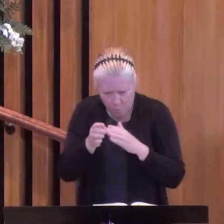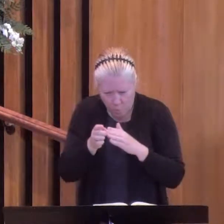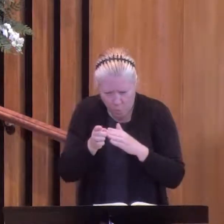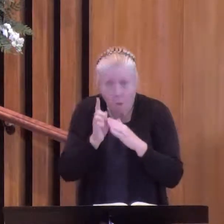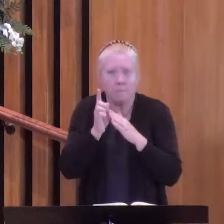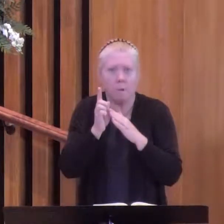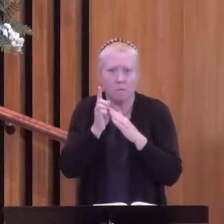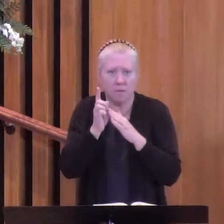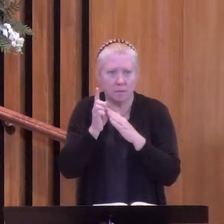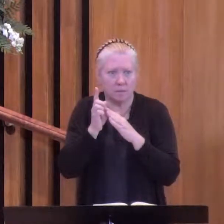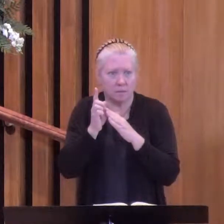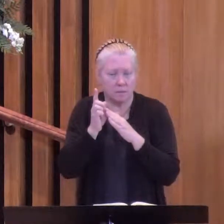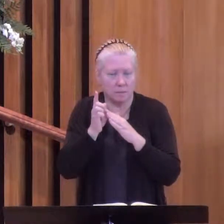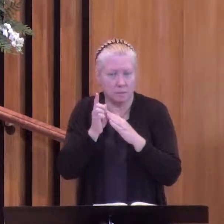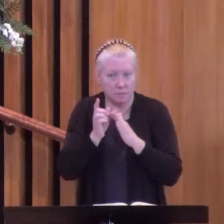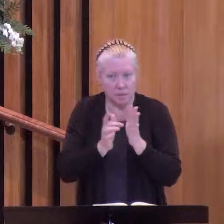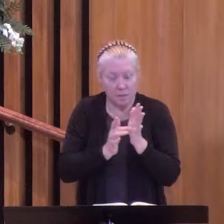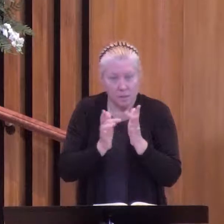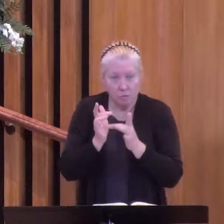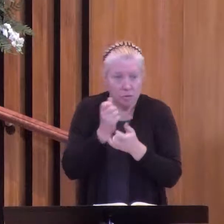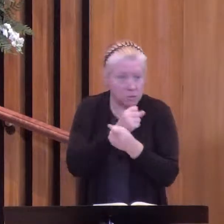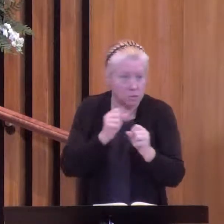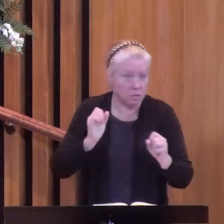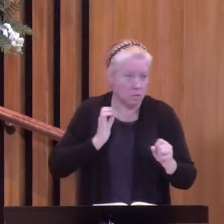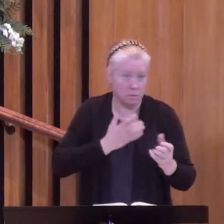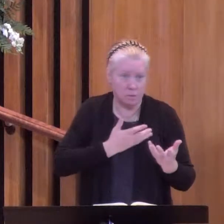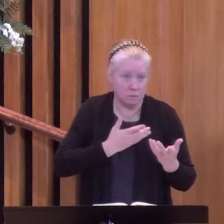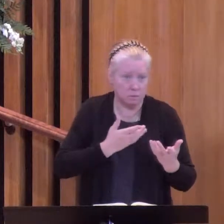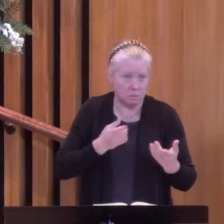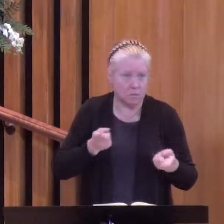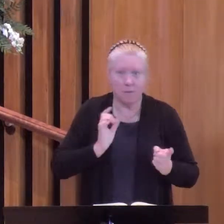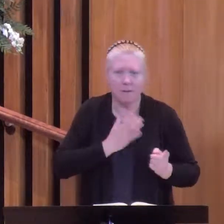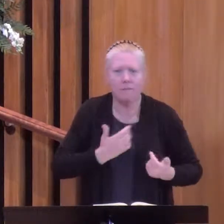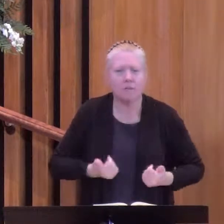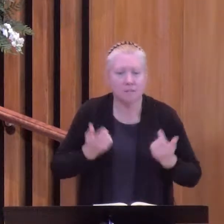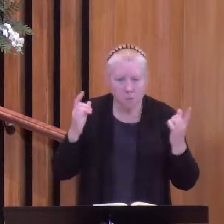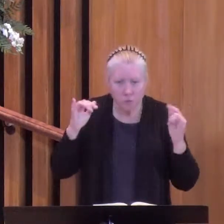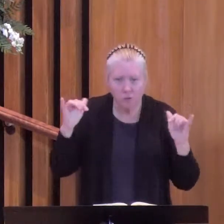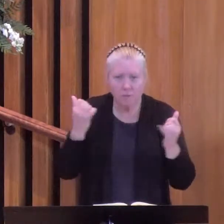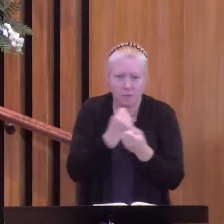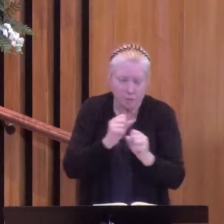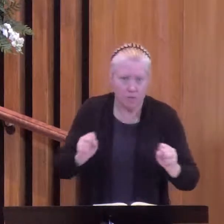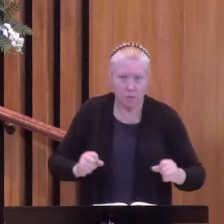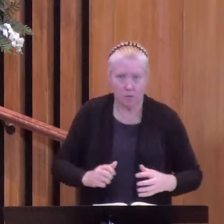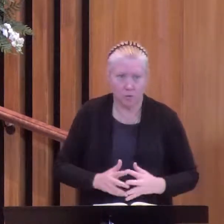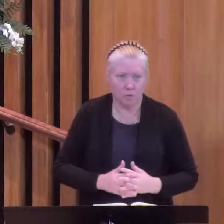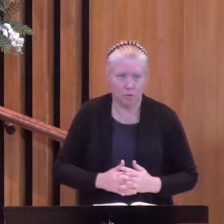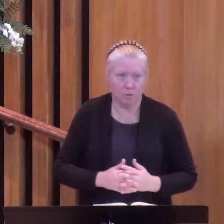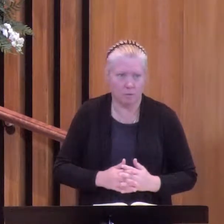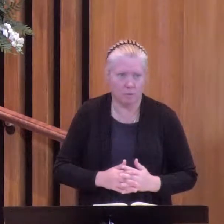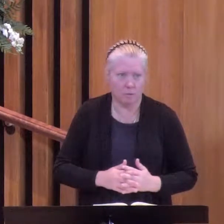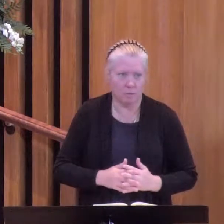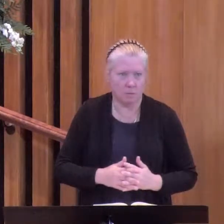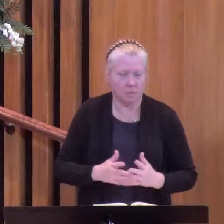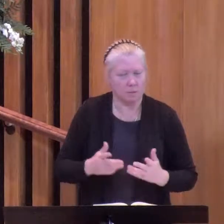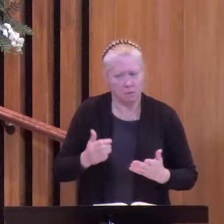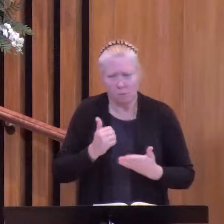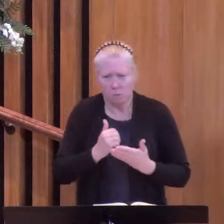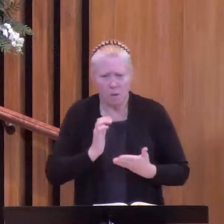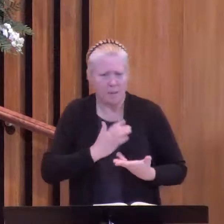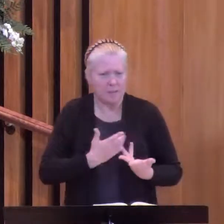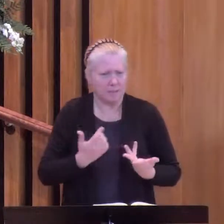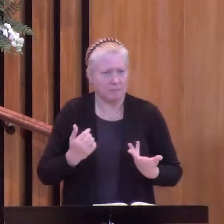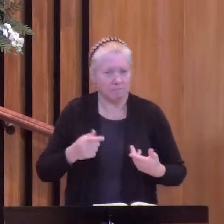God that brought us the gift of eternal life and of salvation, to heal us from our